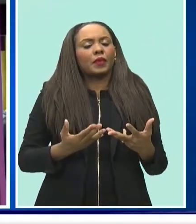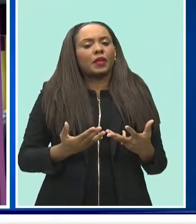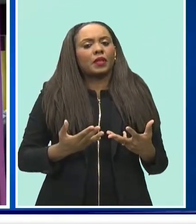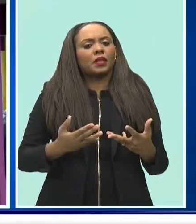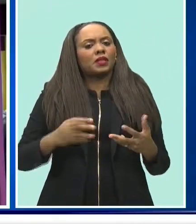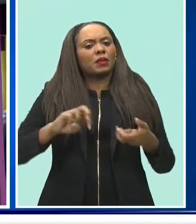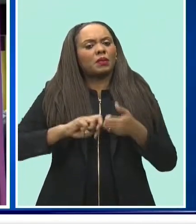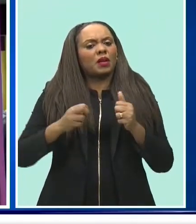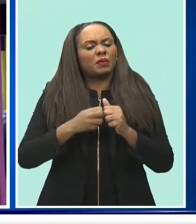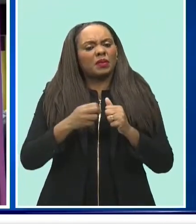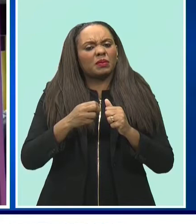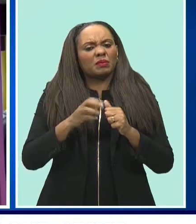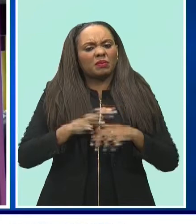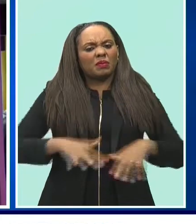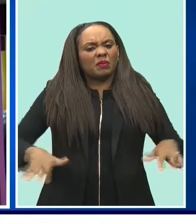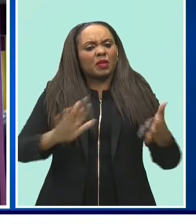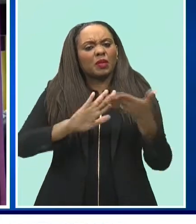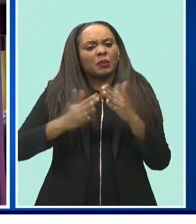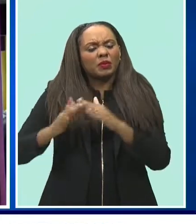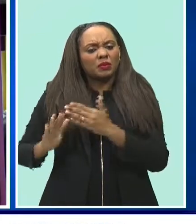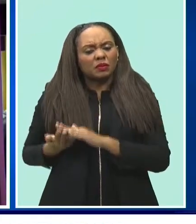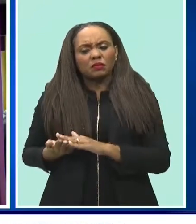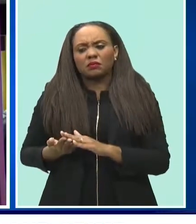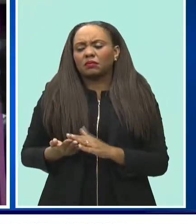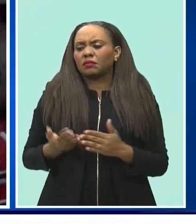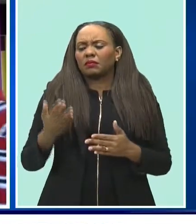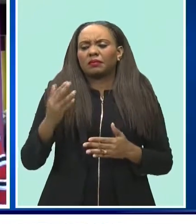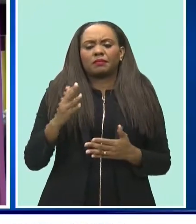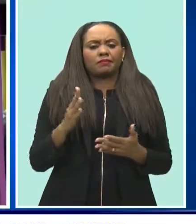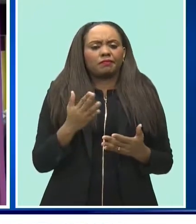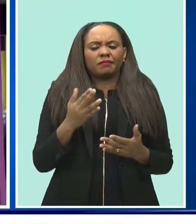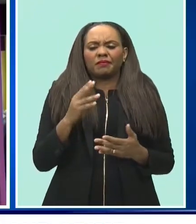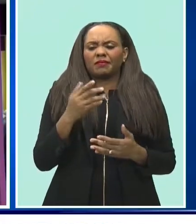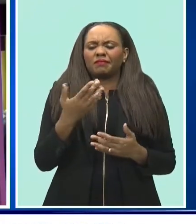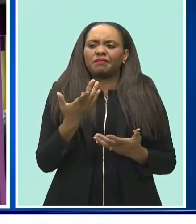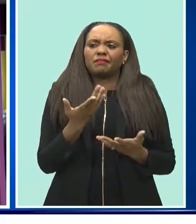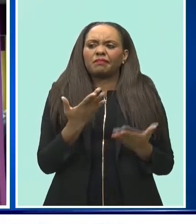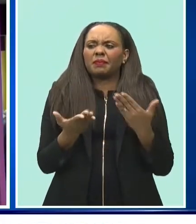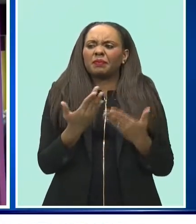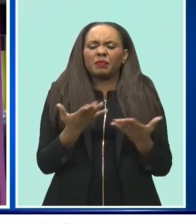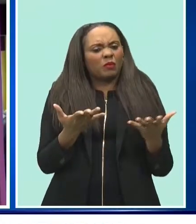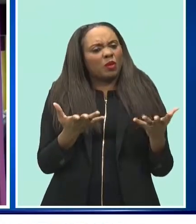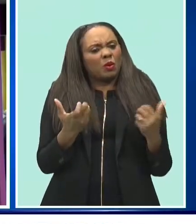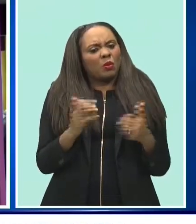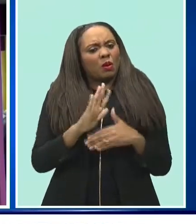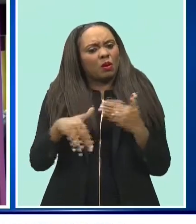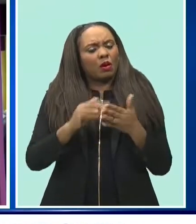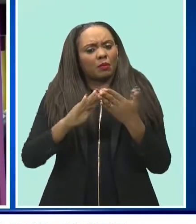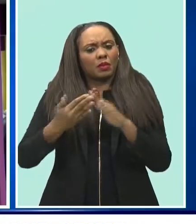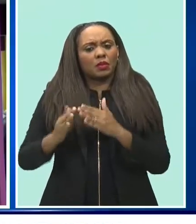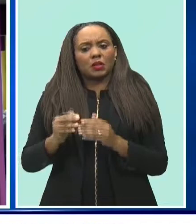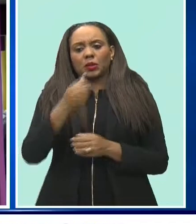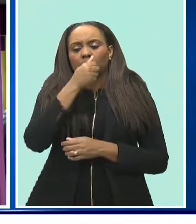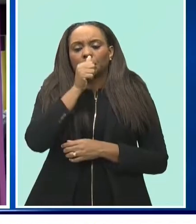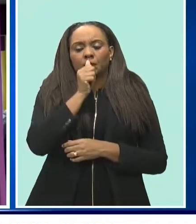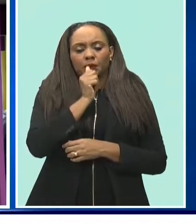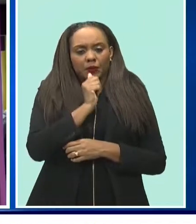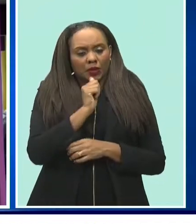issue, and we have to ask our communities, first of all, to stay the course with us. There's no reason to